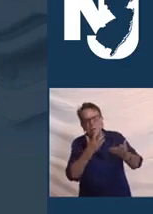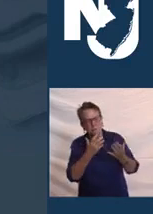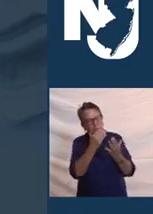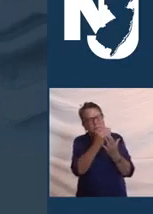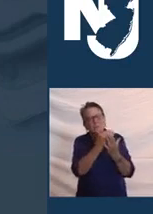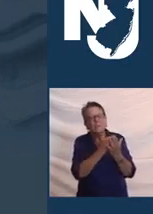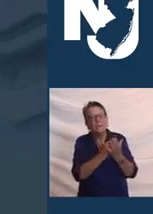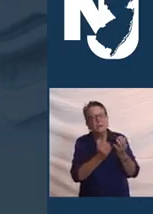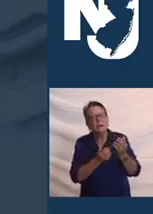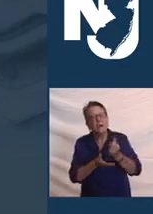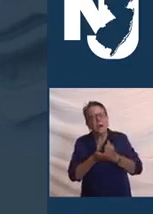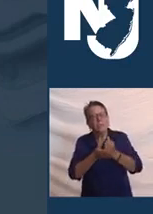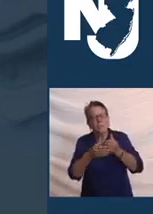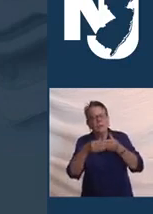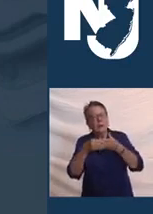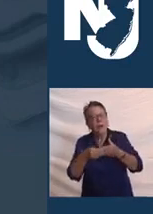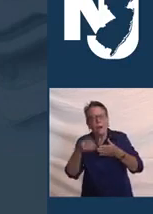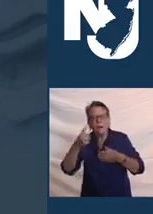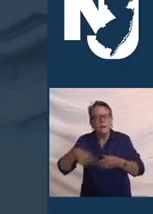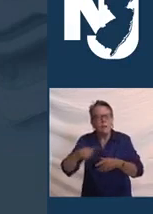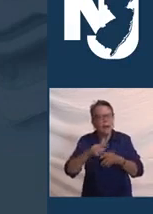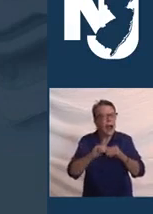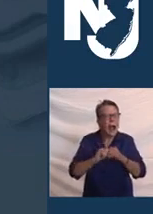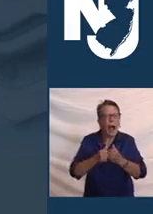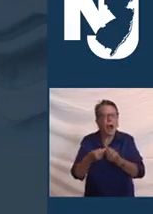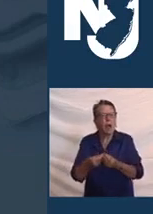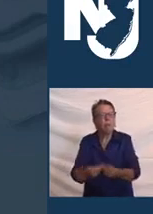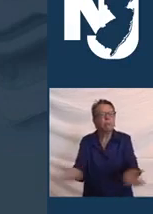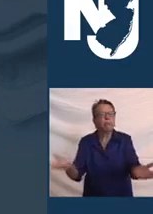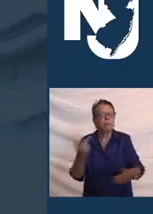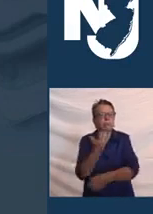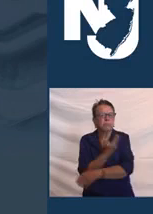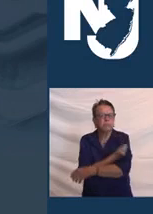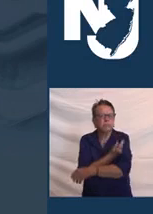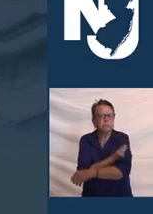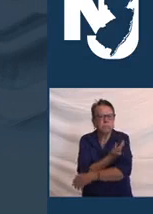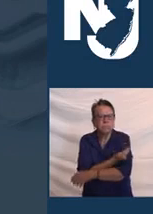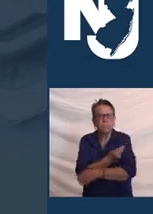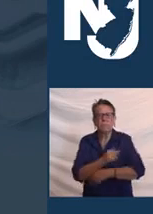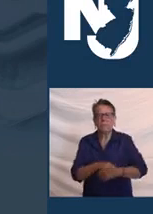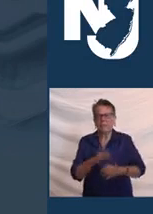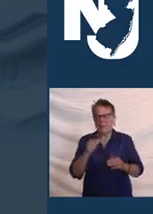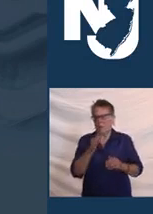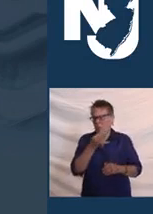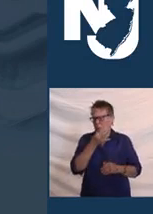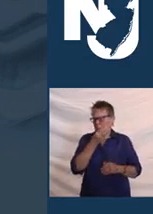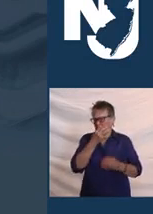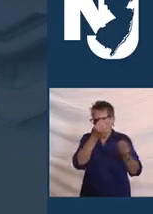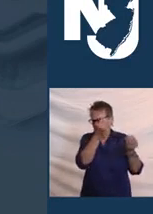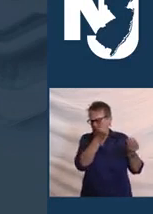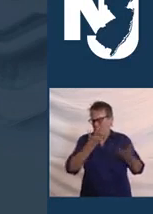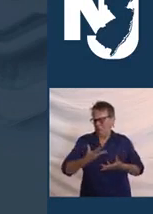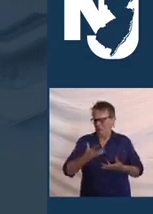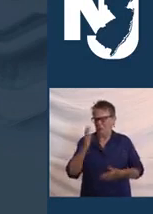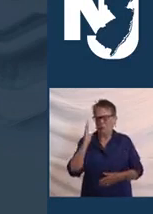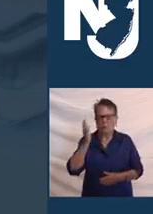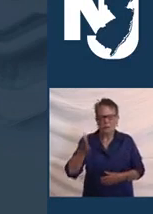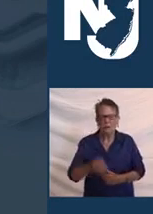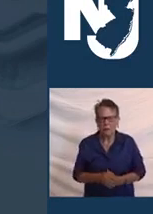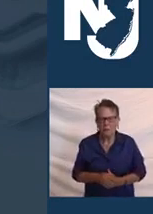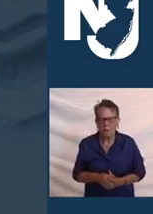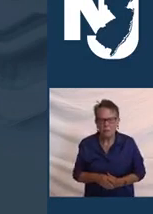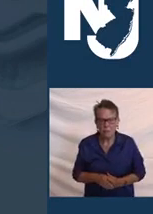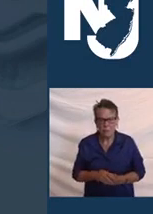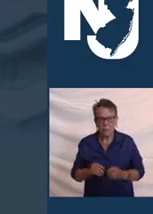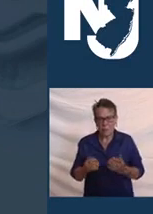shot. We anticipate this guidance in the coming days, I believe, Judy. In the meantime, we are continuing to prepare to push the